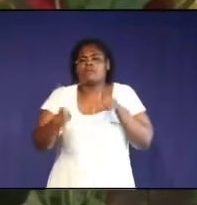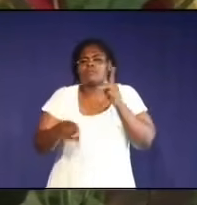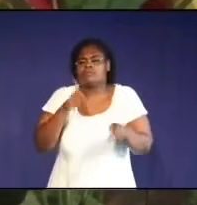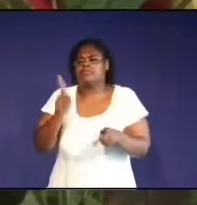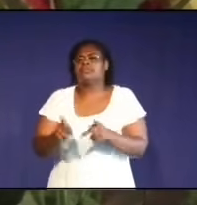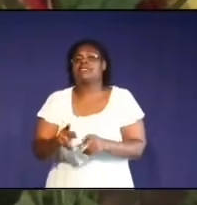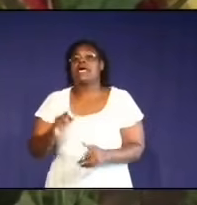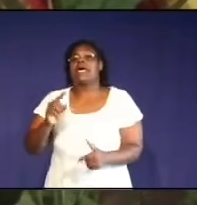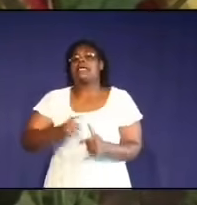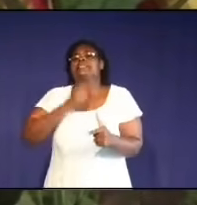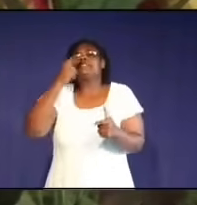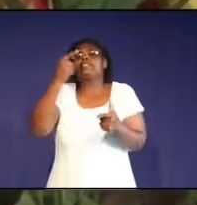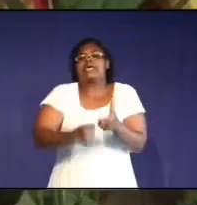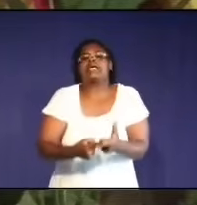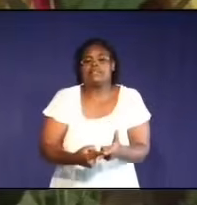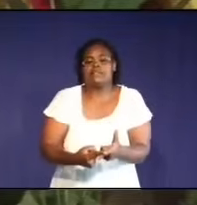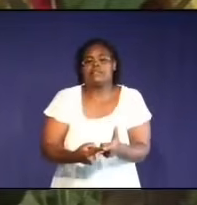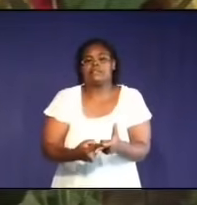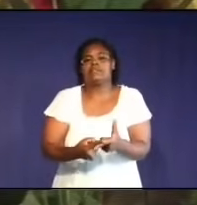and